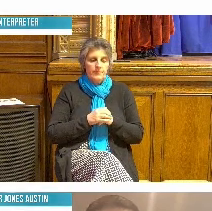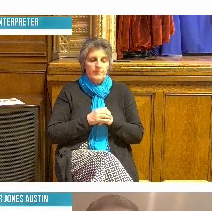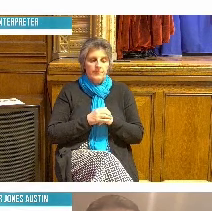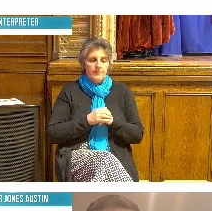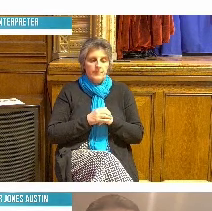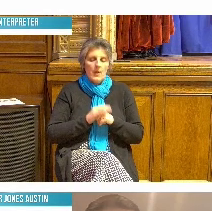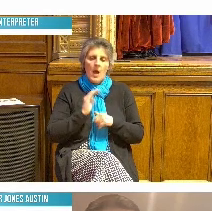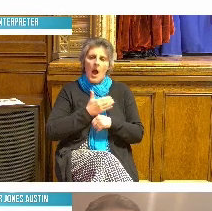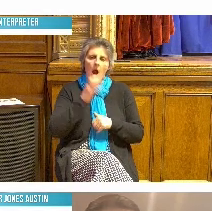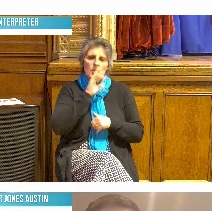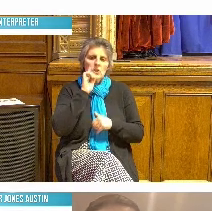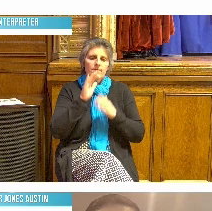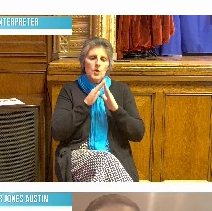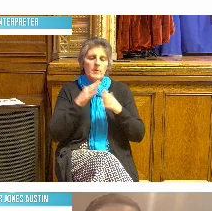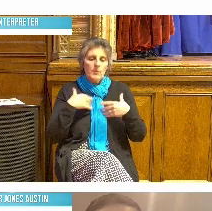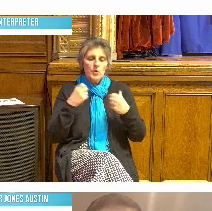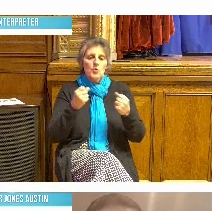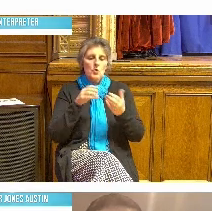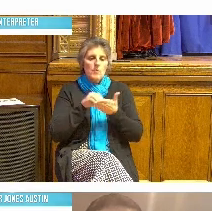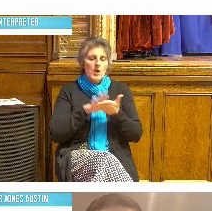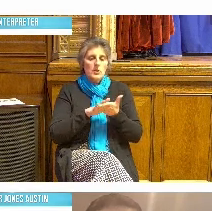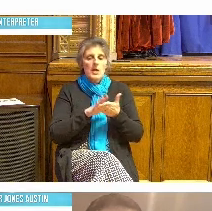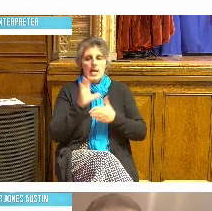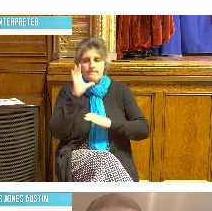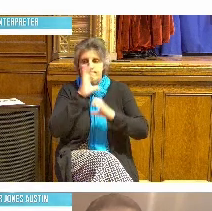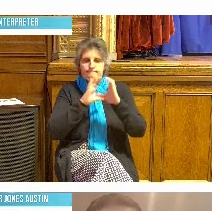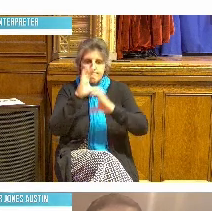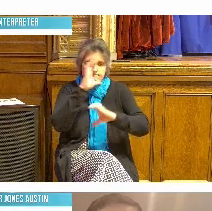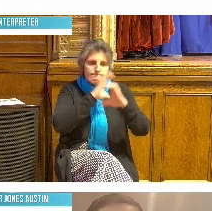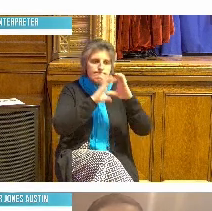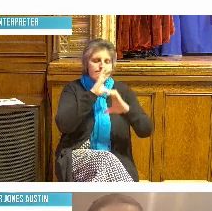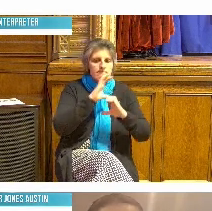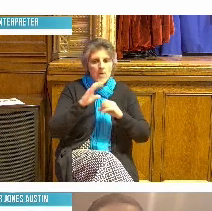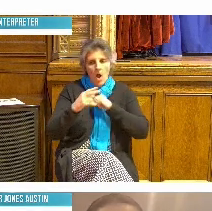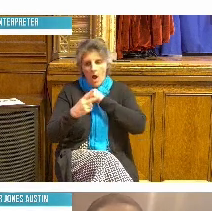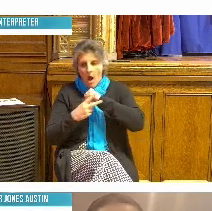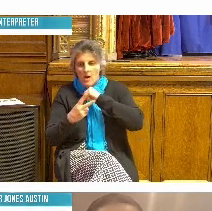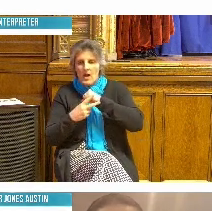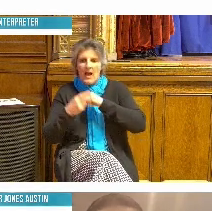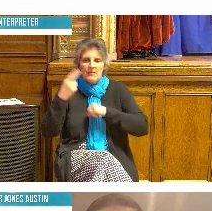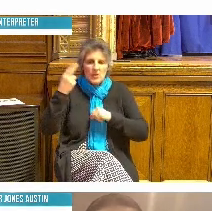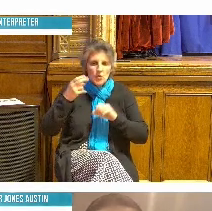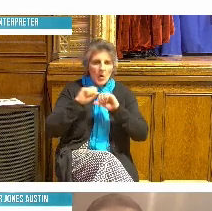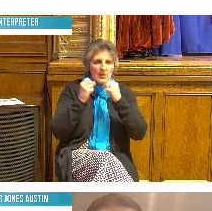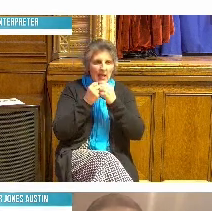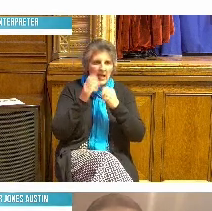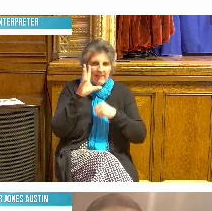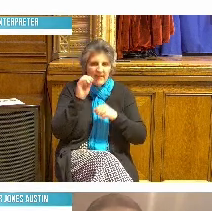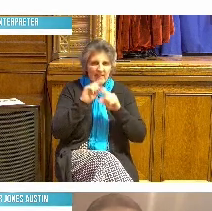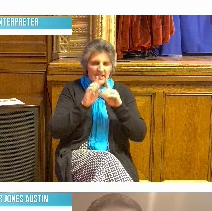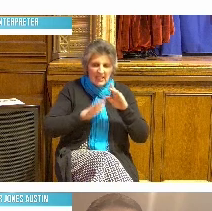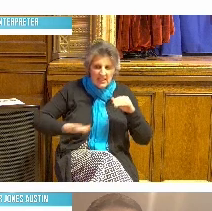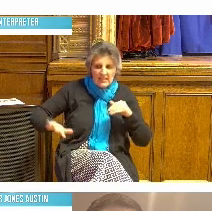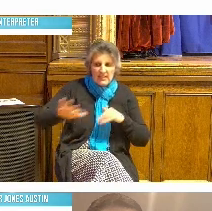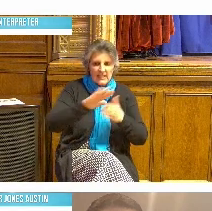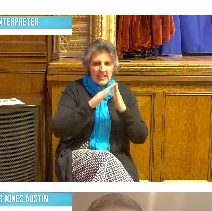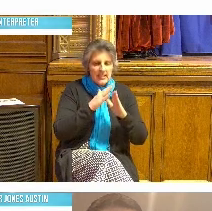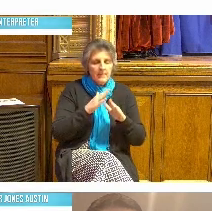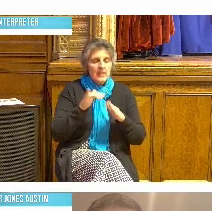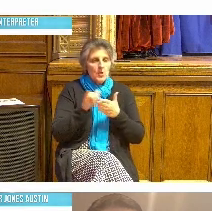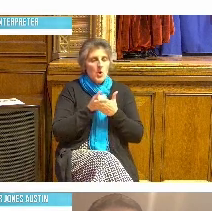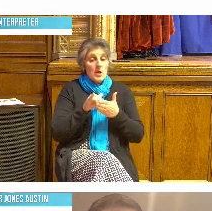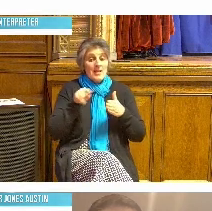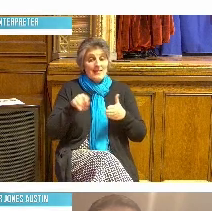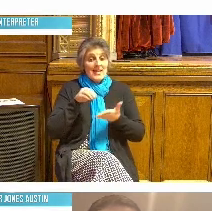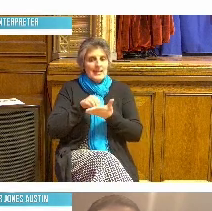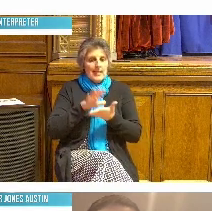Our search for urban renewal records has taken us to archives and historical societies in about 50 cities across the state of New York. These documents